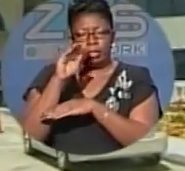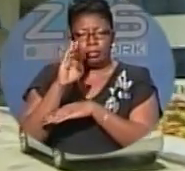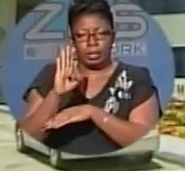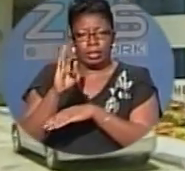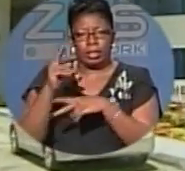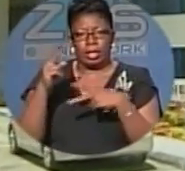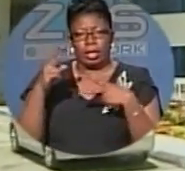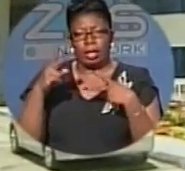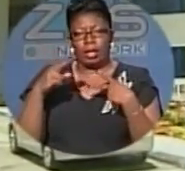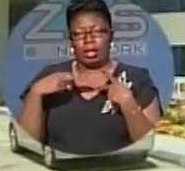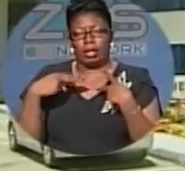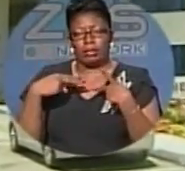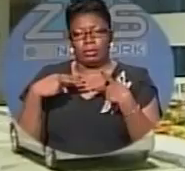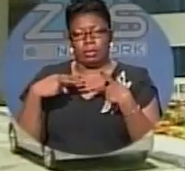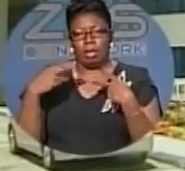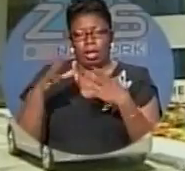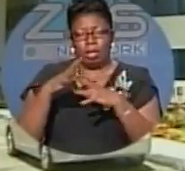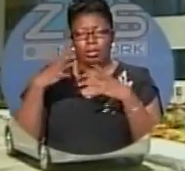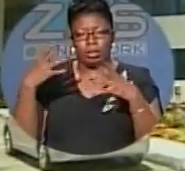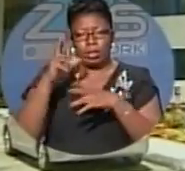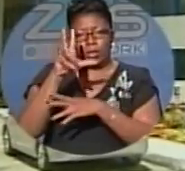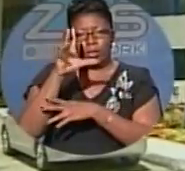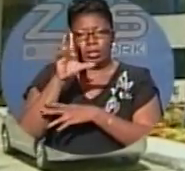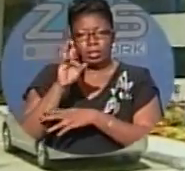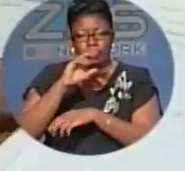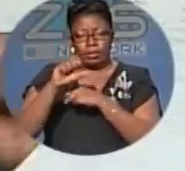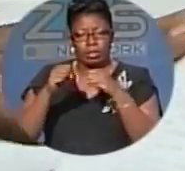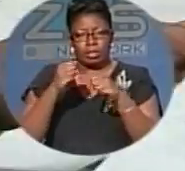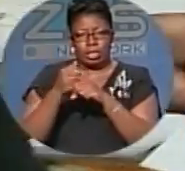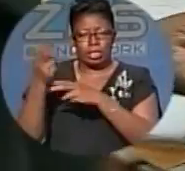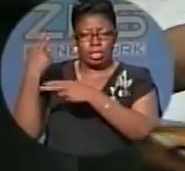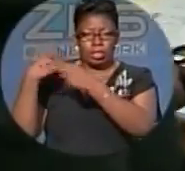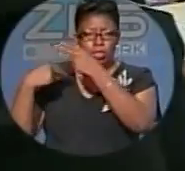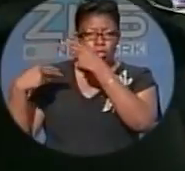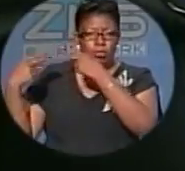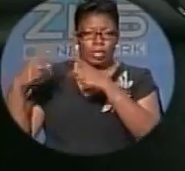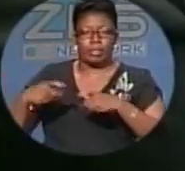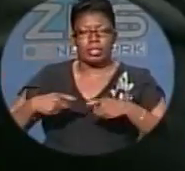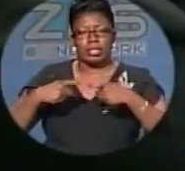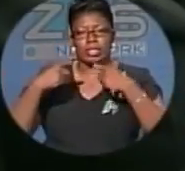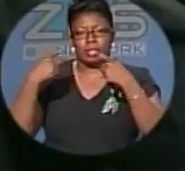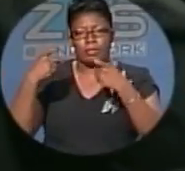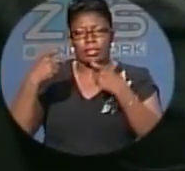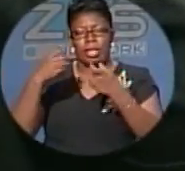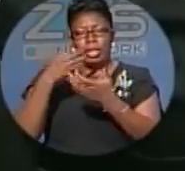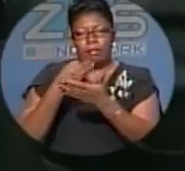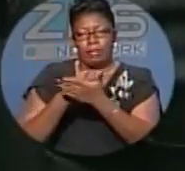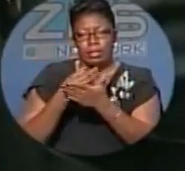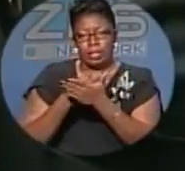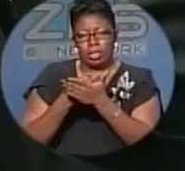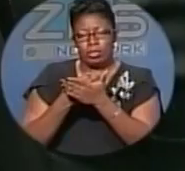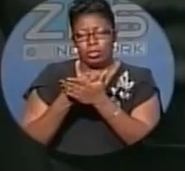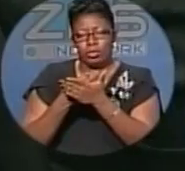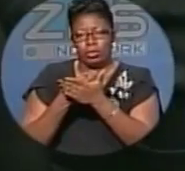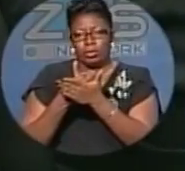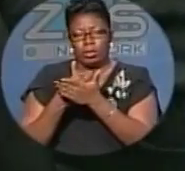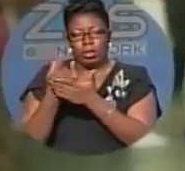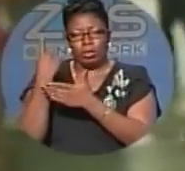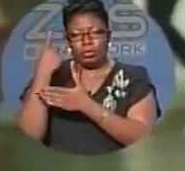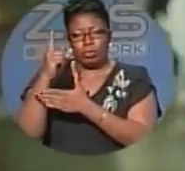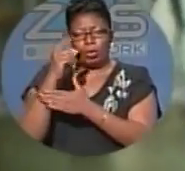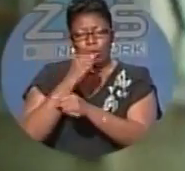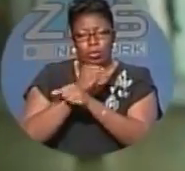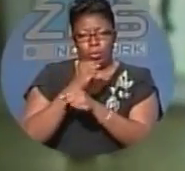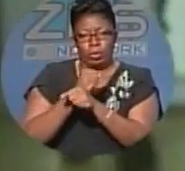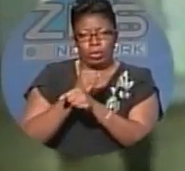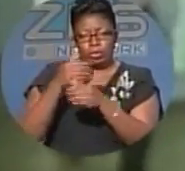has achieved much in its 37-year history. It provides a financial safety net for workers. Thousands now benefit from